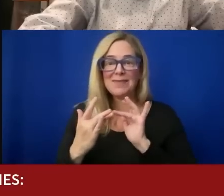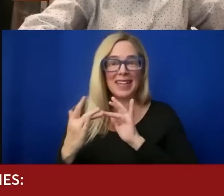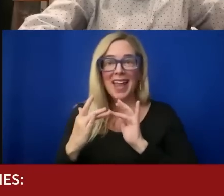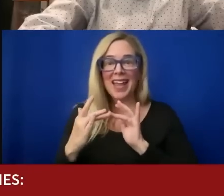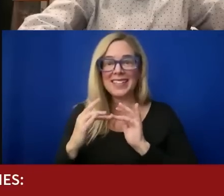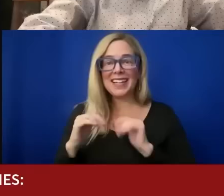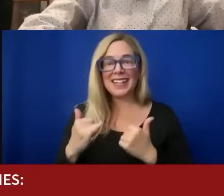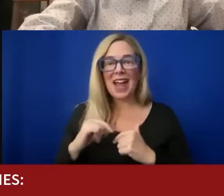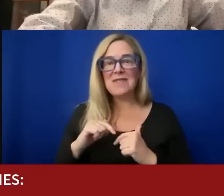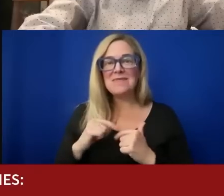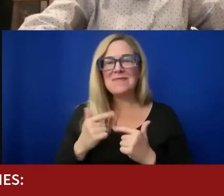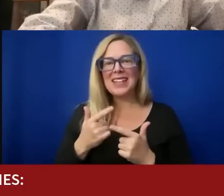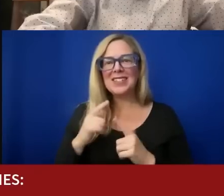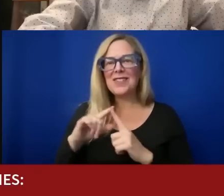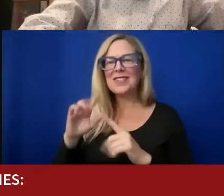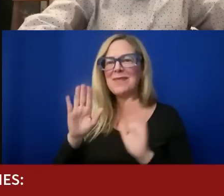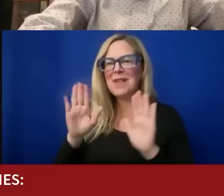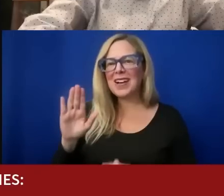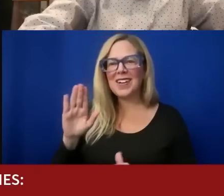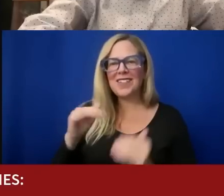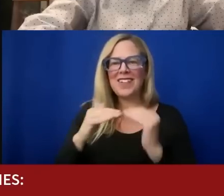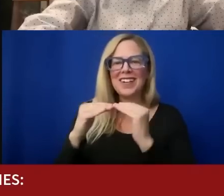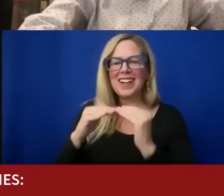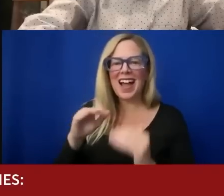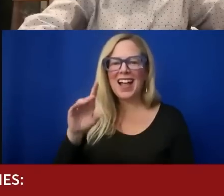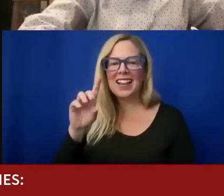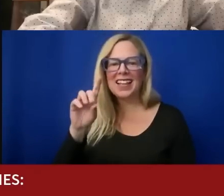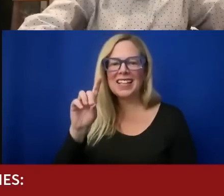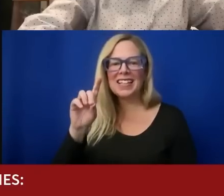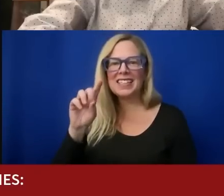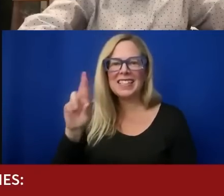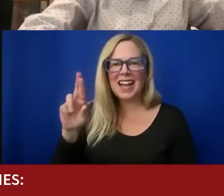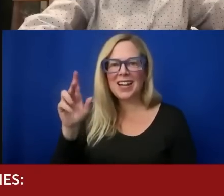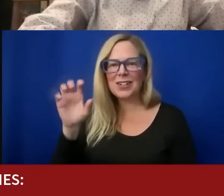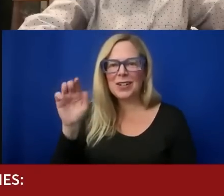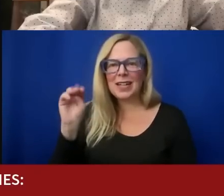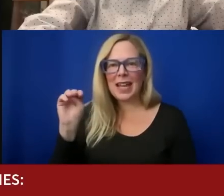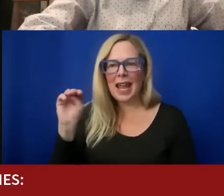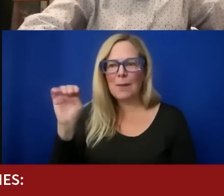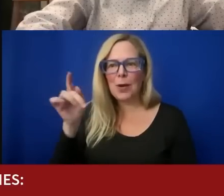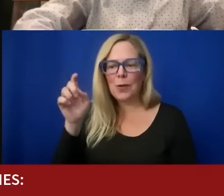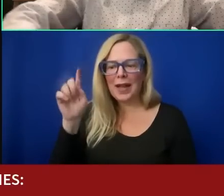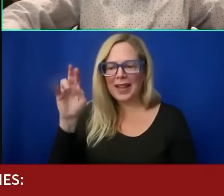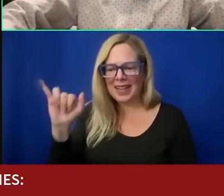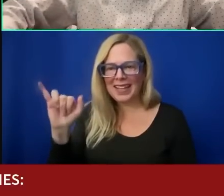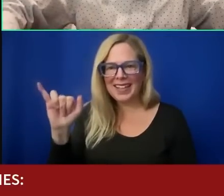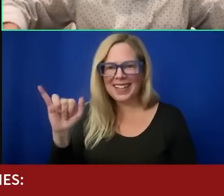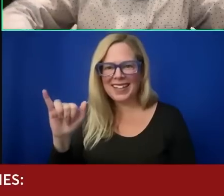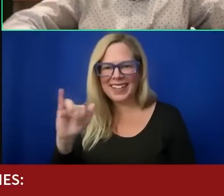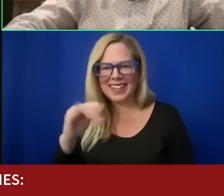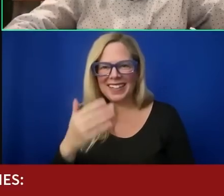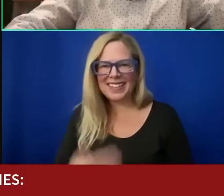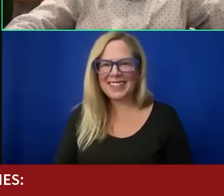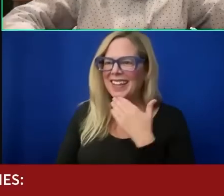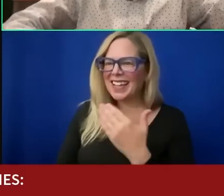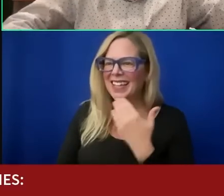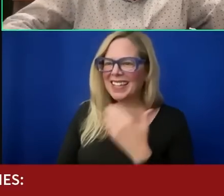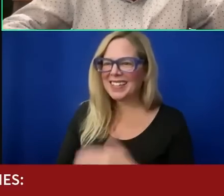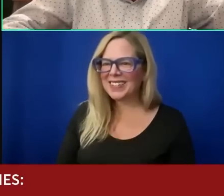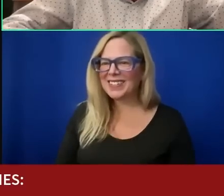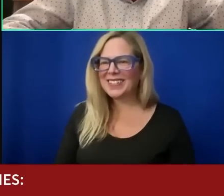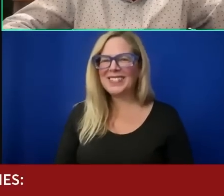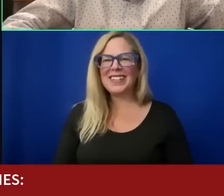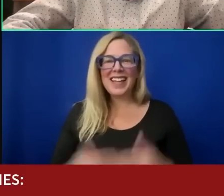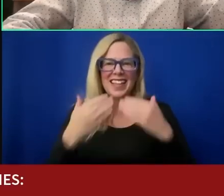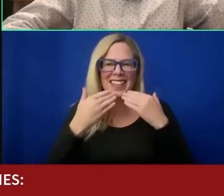over to my wonderful colleague, Dr. Cam Whitley, for their session or part of the session. Wonderful. Thank you. Thank you,